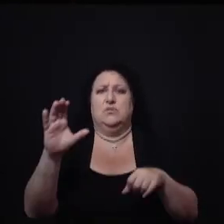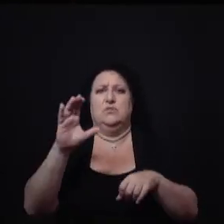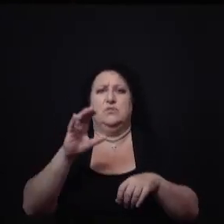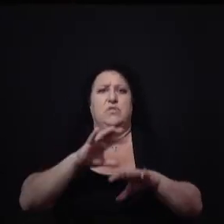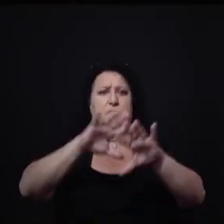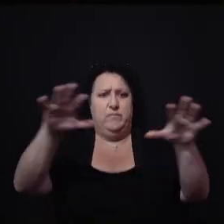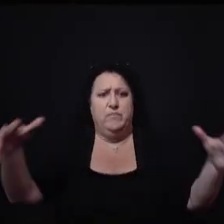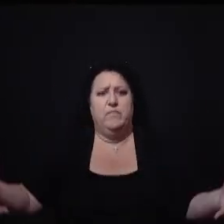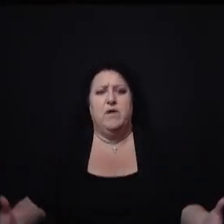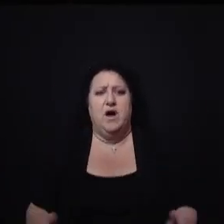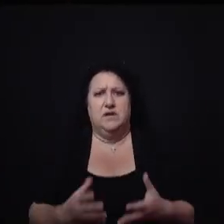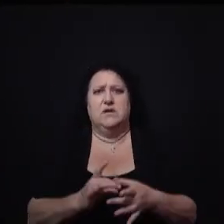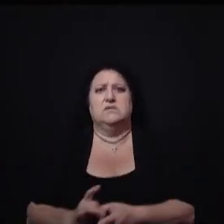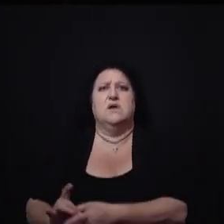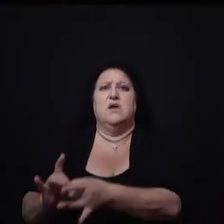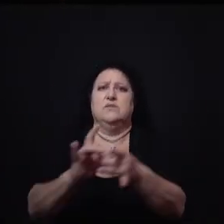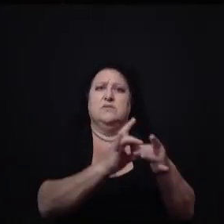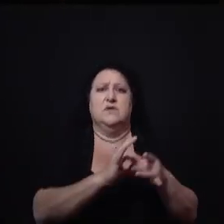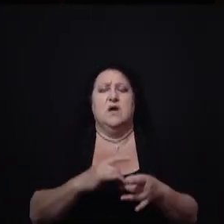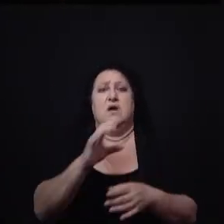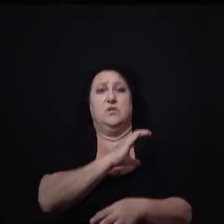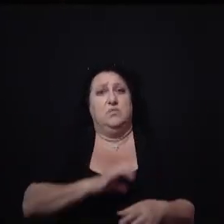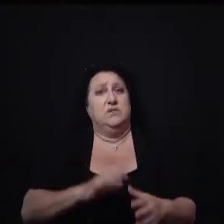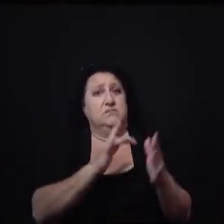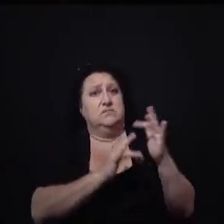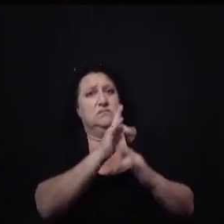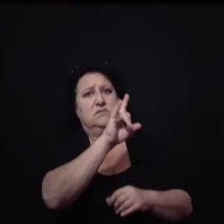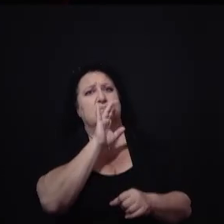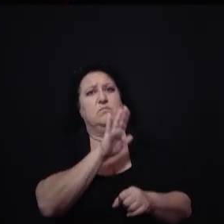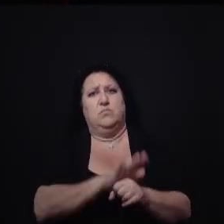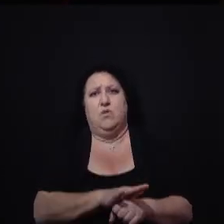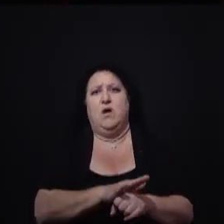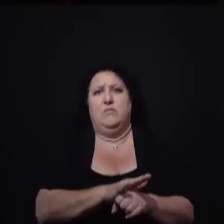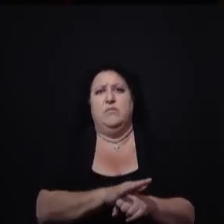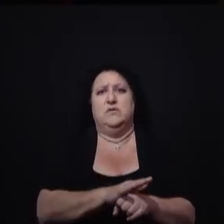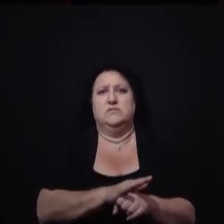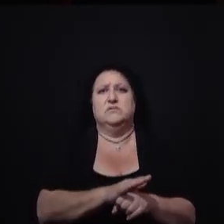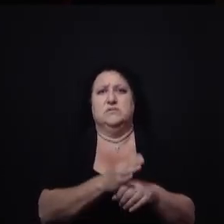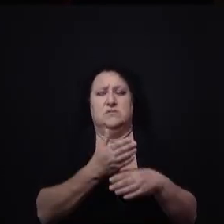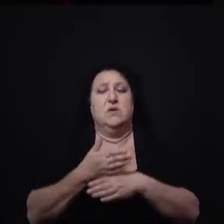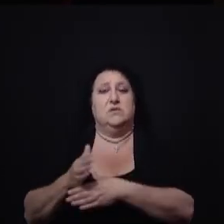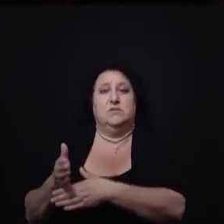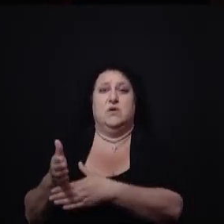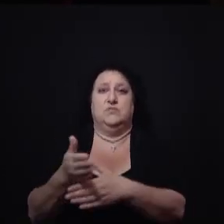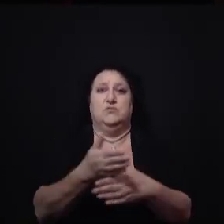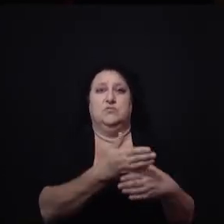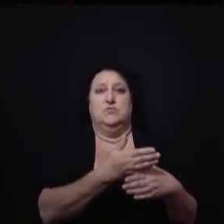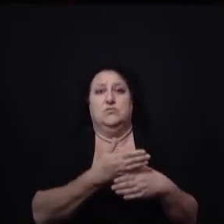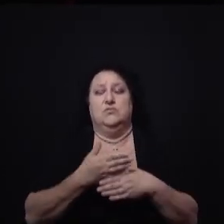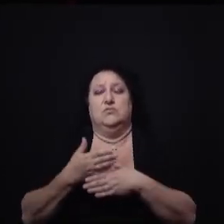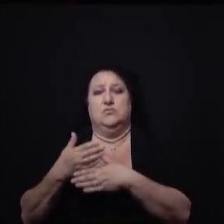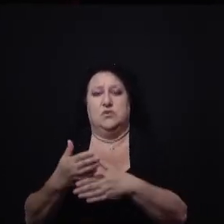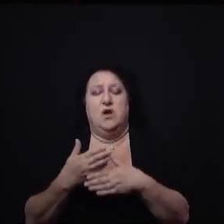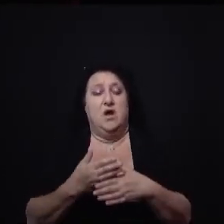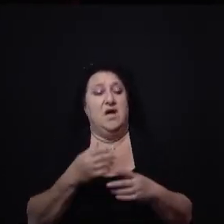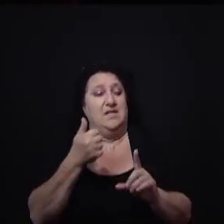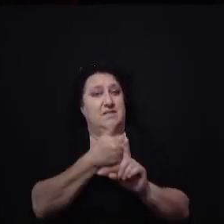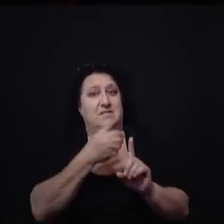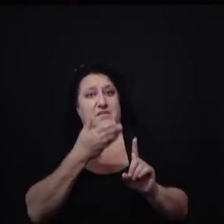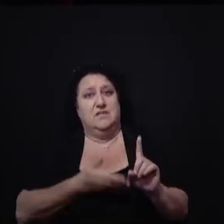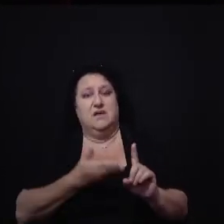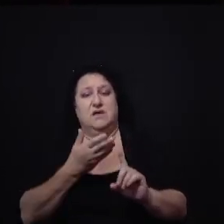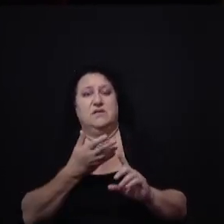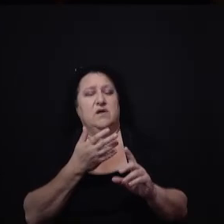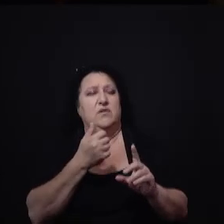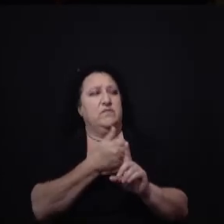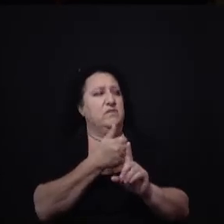in the promise in Christ Jesus through the gospel. Of this gospel, I have become a servant according